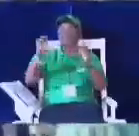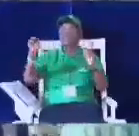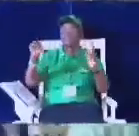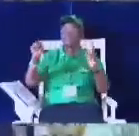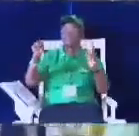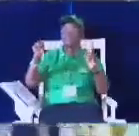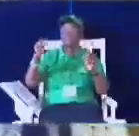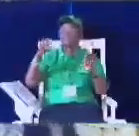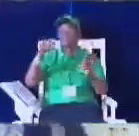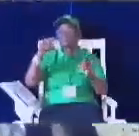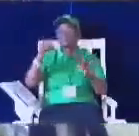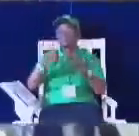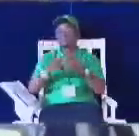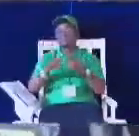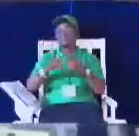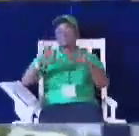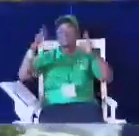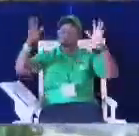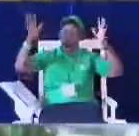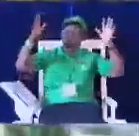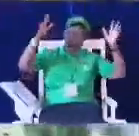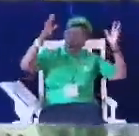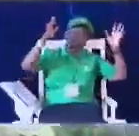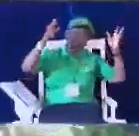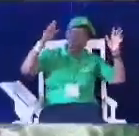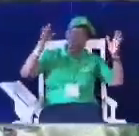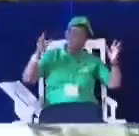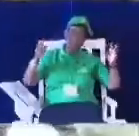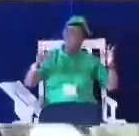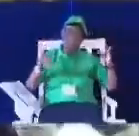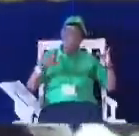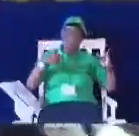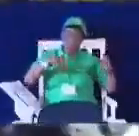clap to Him, begin to dance before